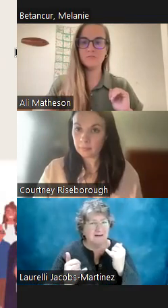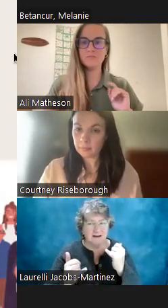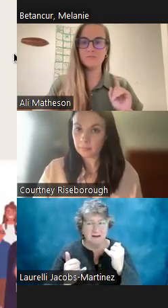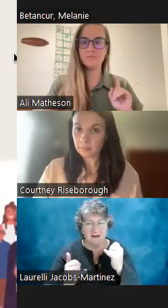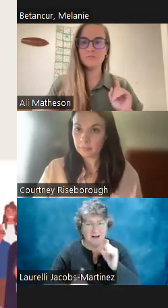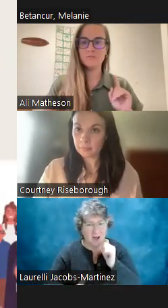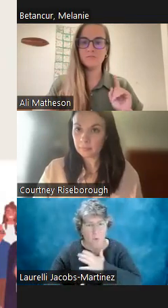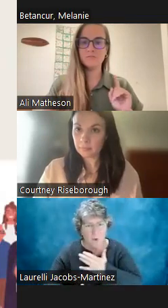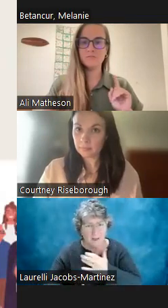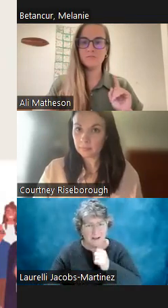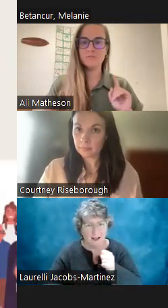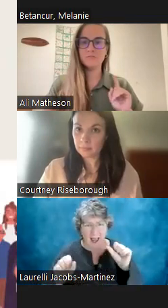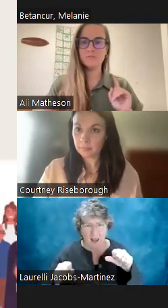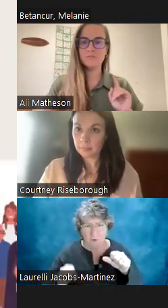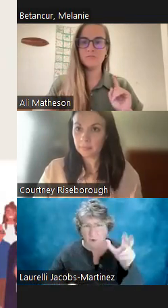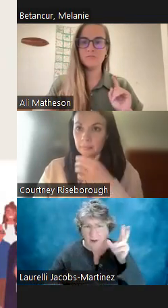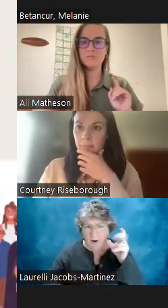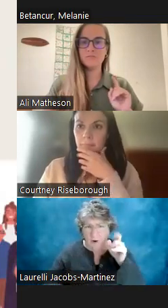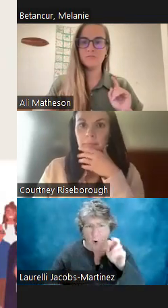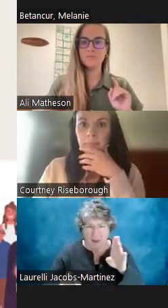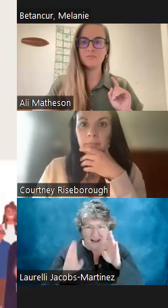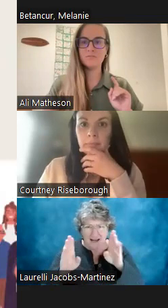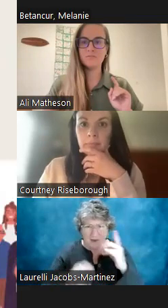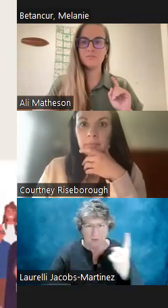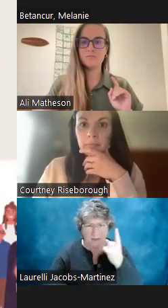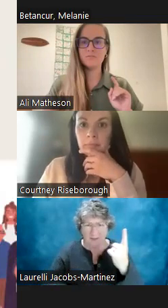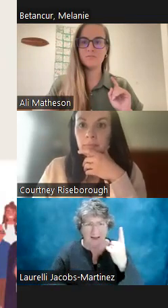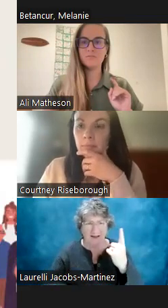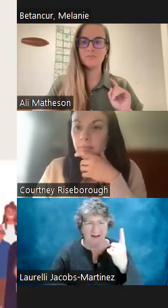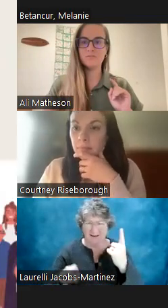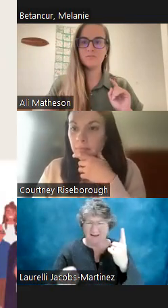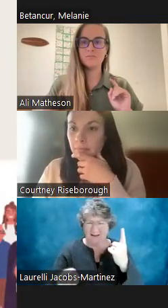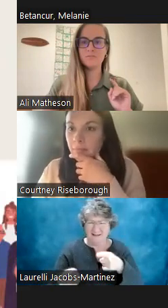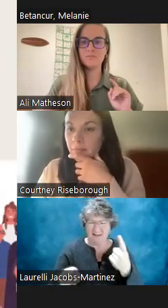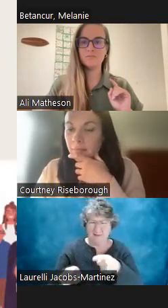Unwilling or unable to hear, or pay attention to something.